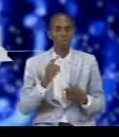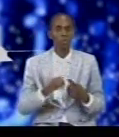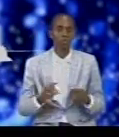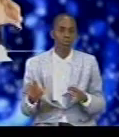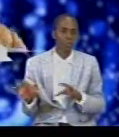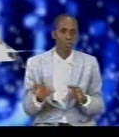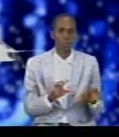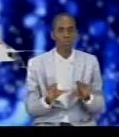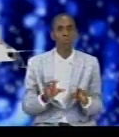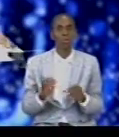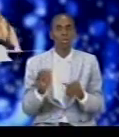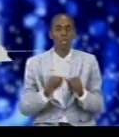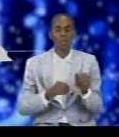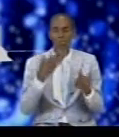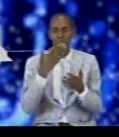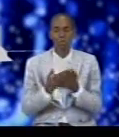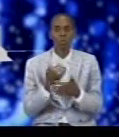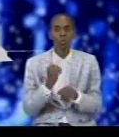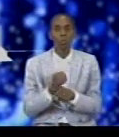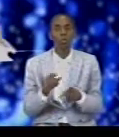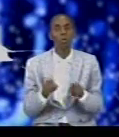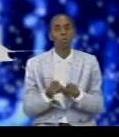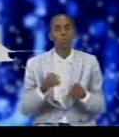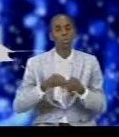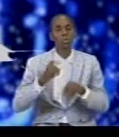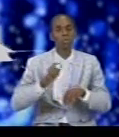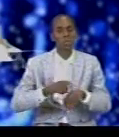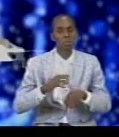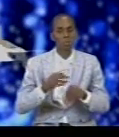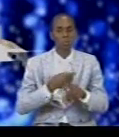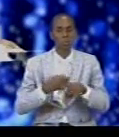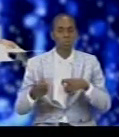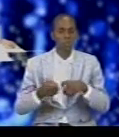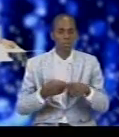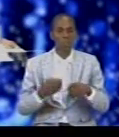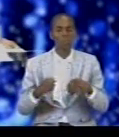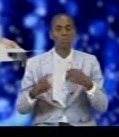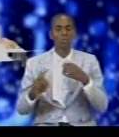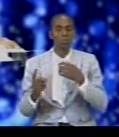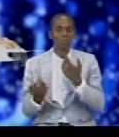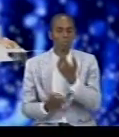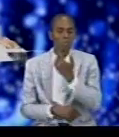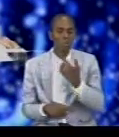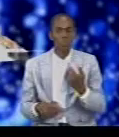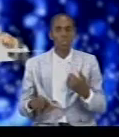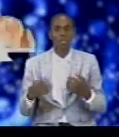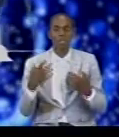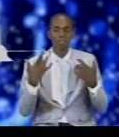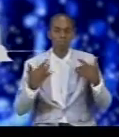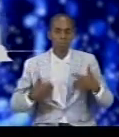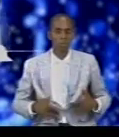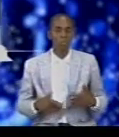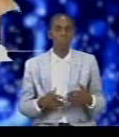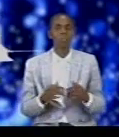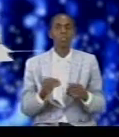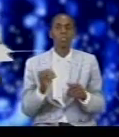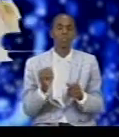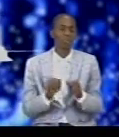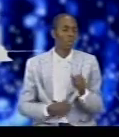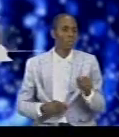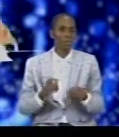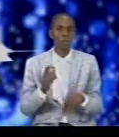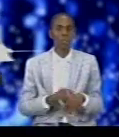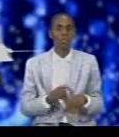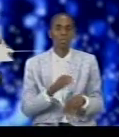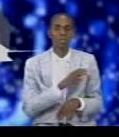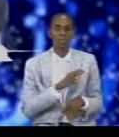in time of challenges. As Christians, we have sufficient grace to be able to continue with him to the very end. Christ has the truth that